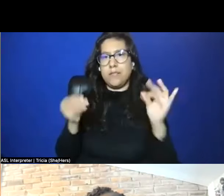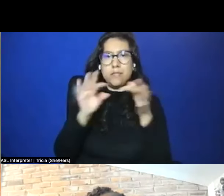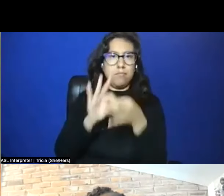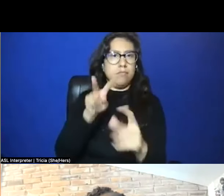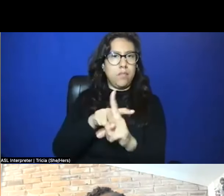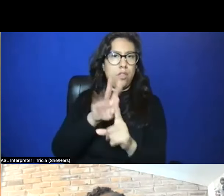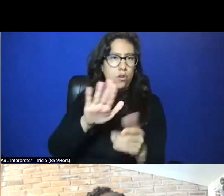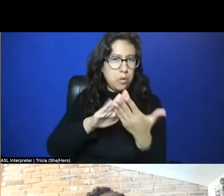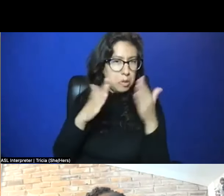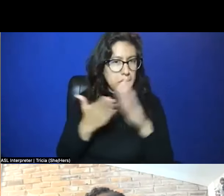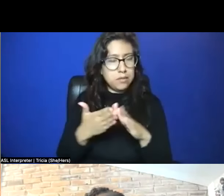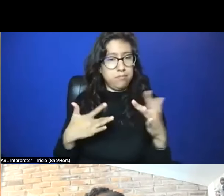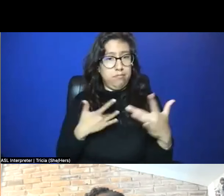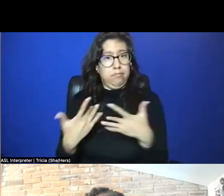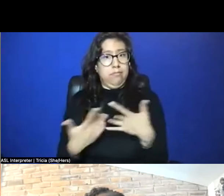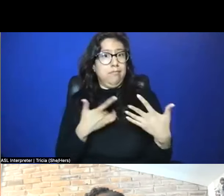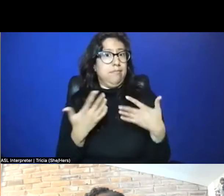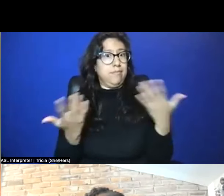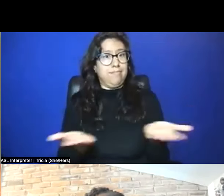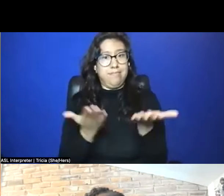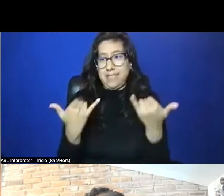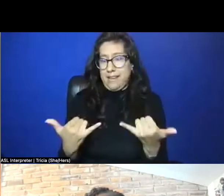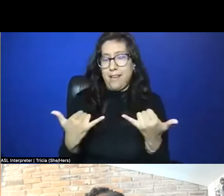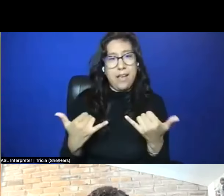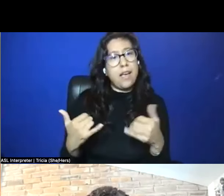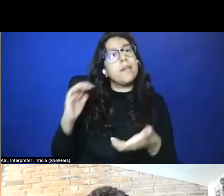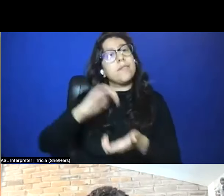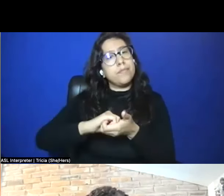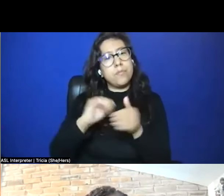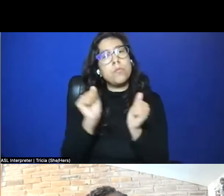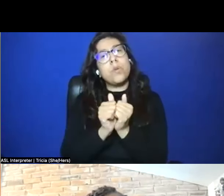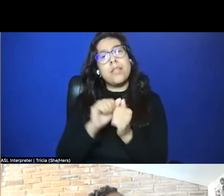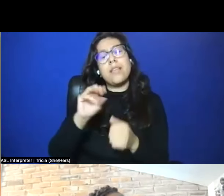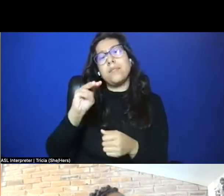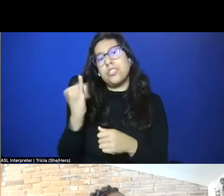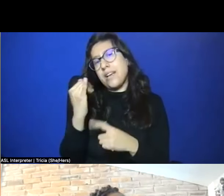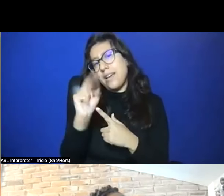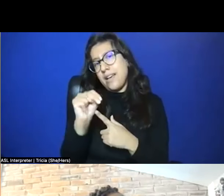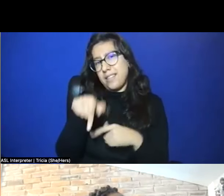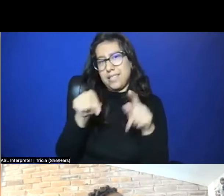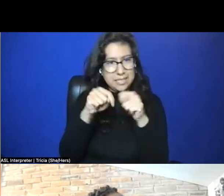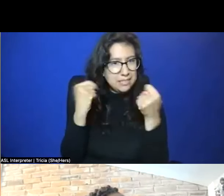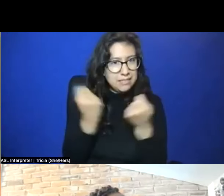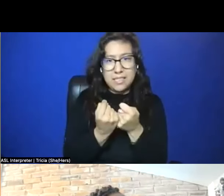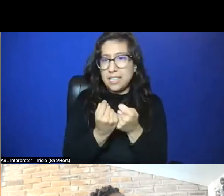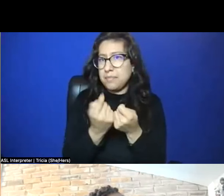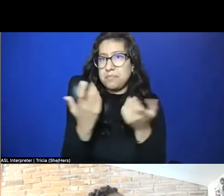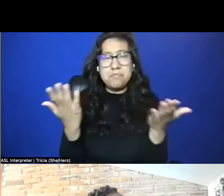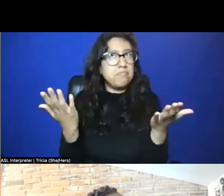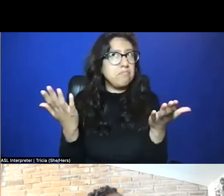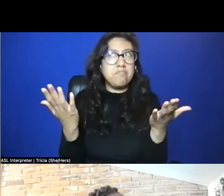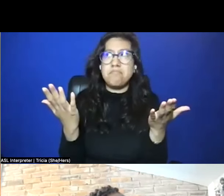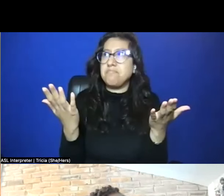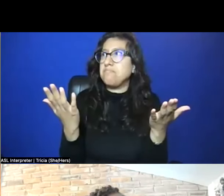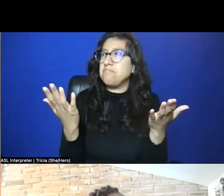super excited to be here today. I've been working along with MediaJustice and this team, gosh,